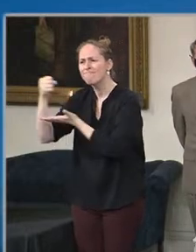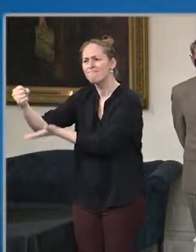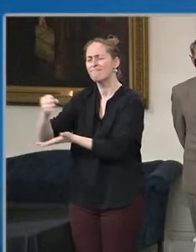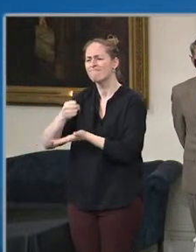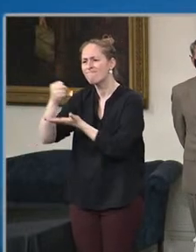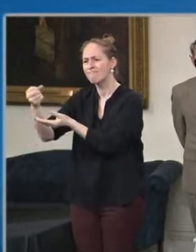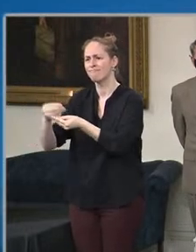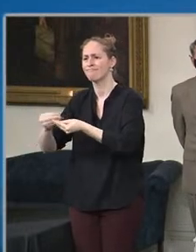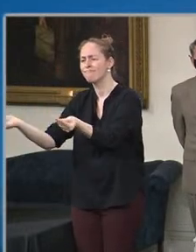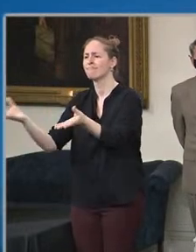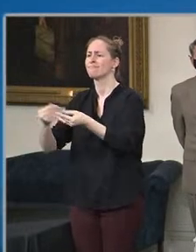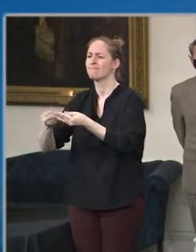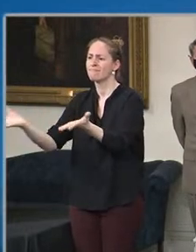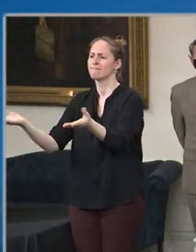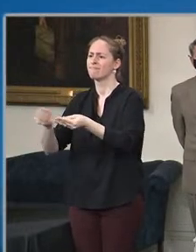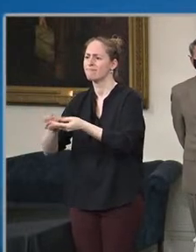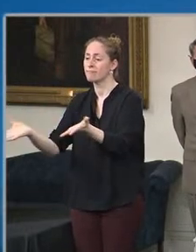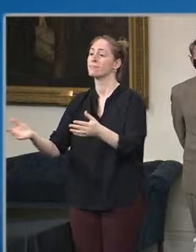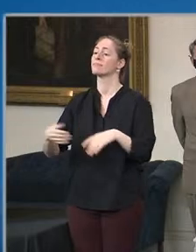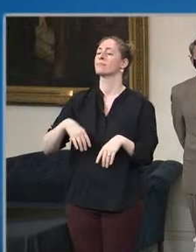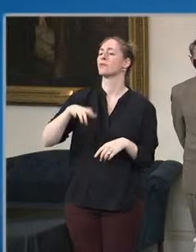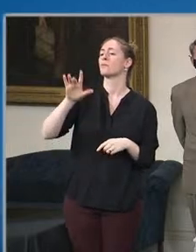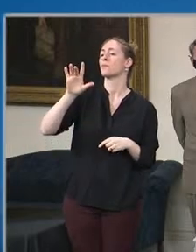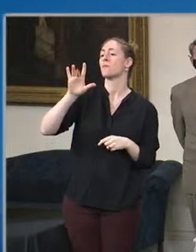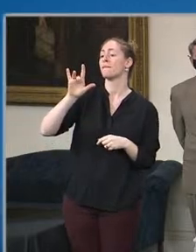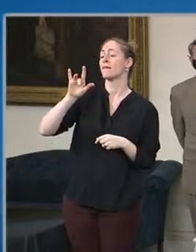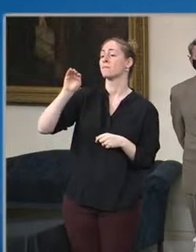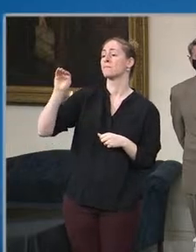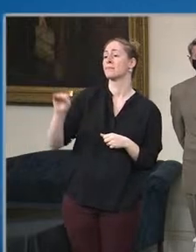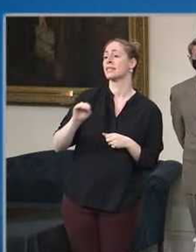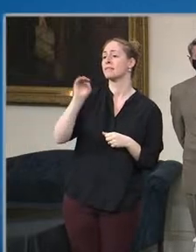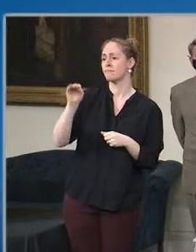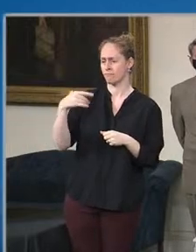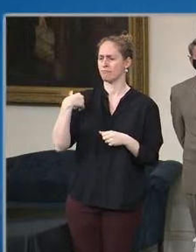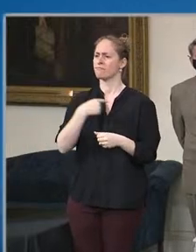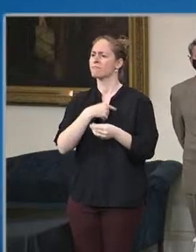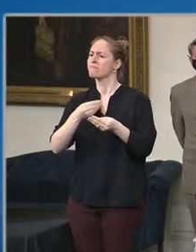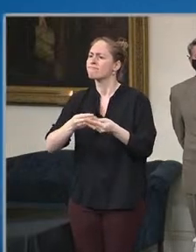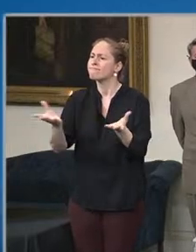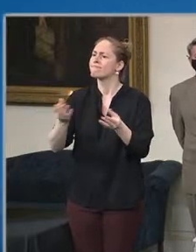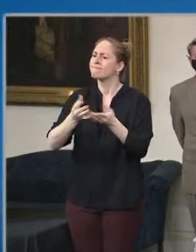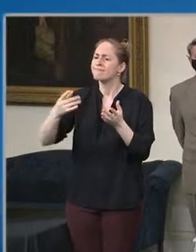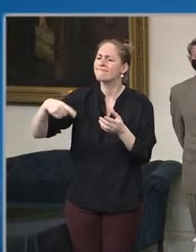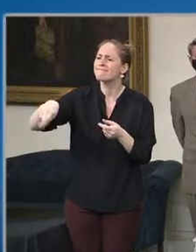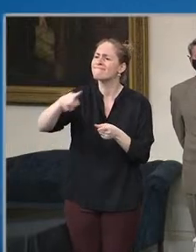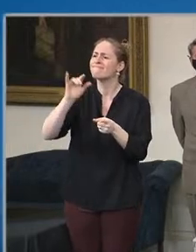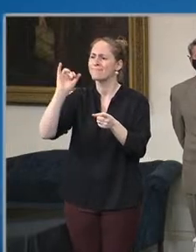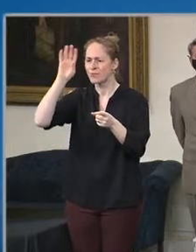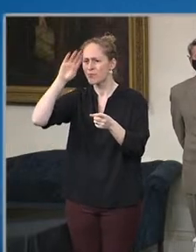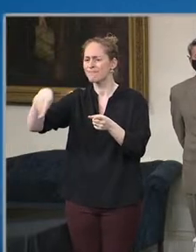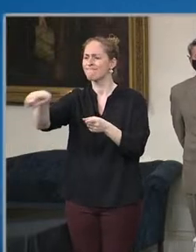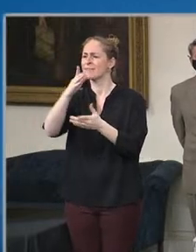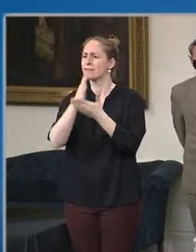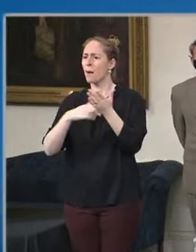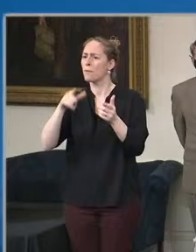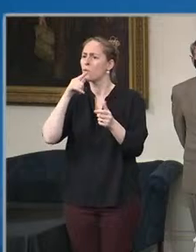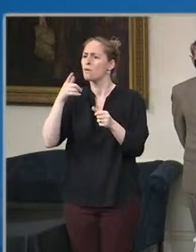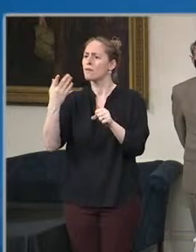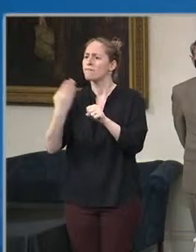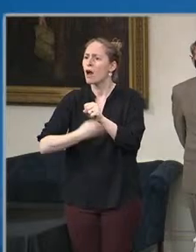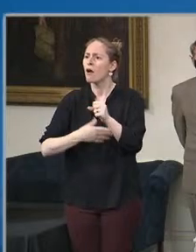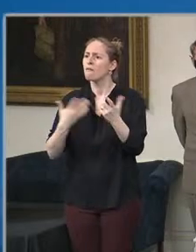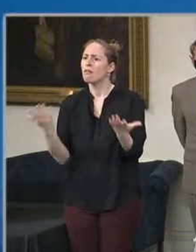$25 million has been awarded through our Layoff Aversion Fund to more than 1,000